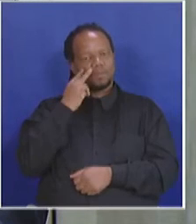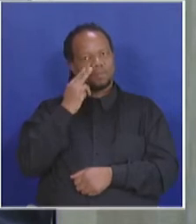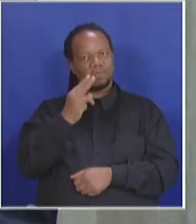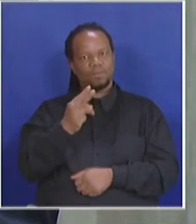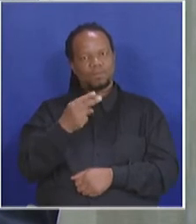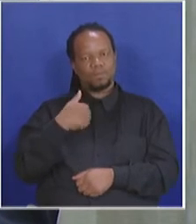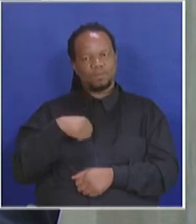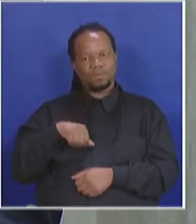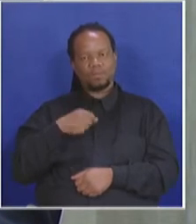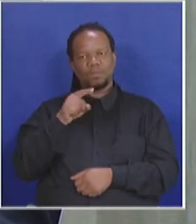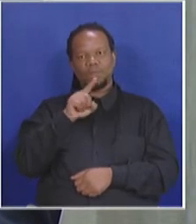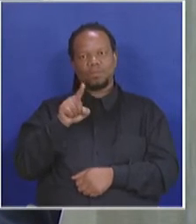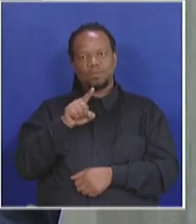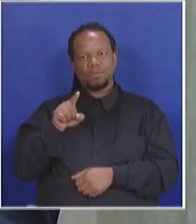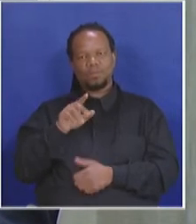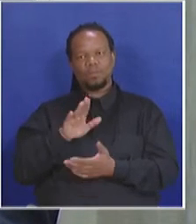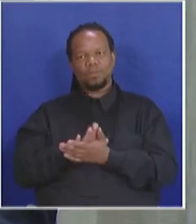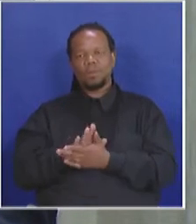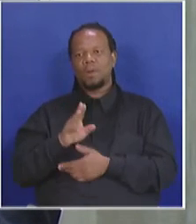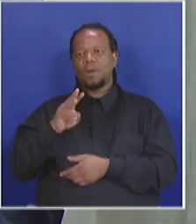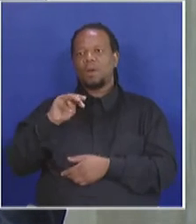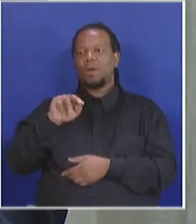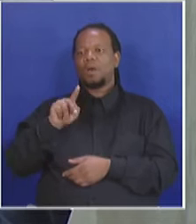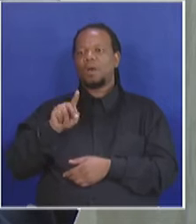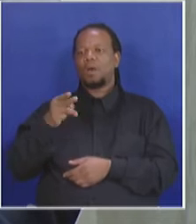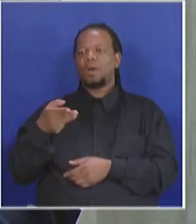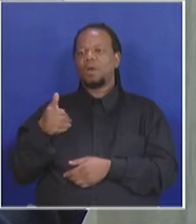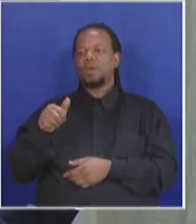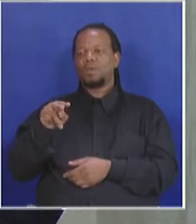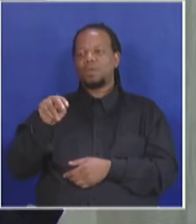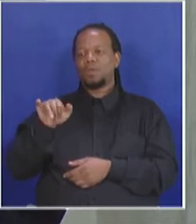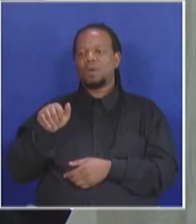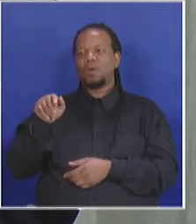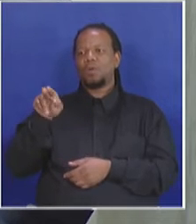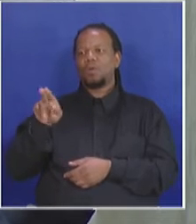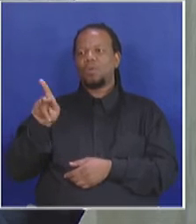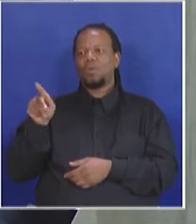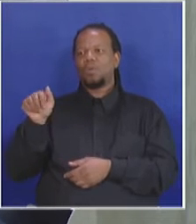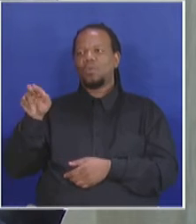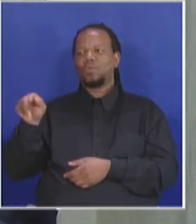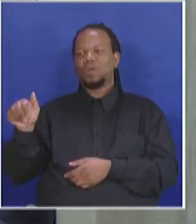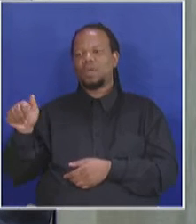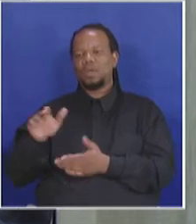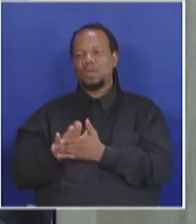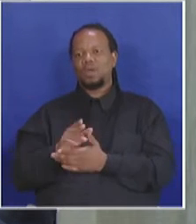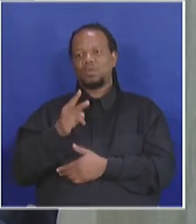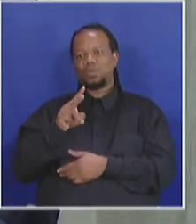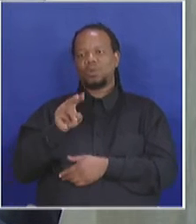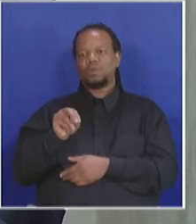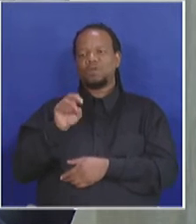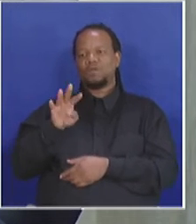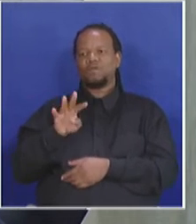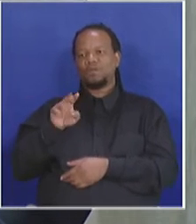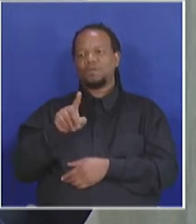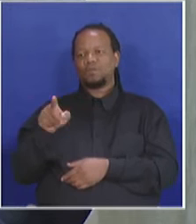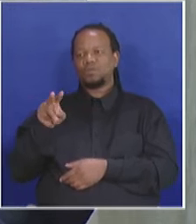of Zululand and Umkanyagute for the Provincial Week of 14 to 18 September 2015. Due to time constraints in respect